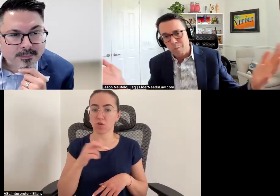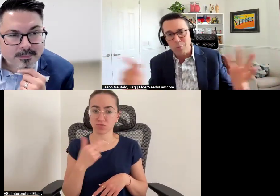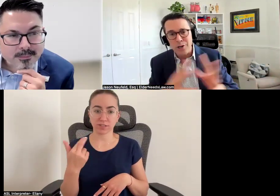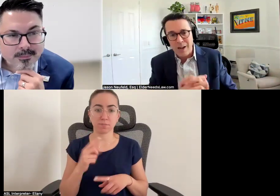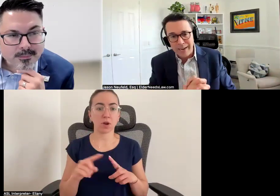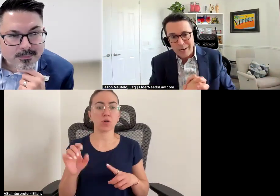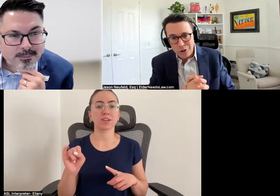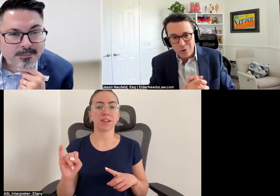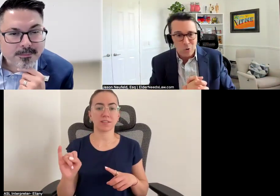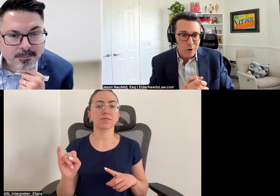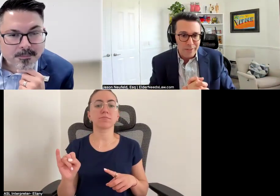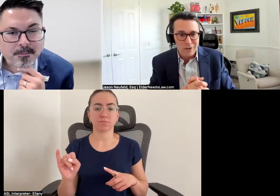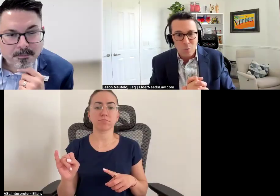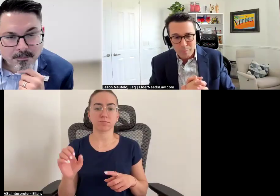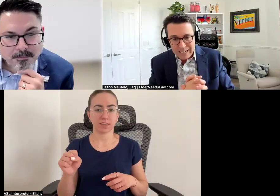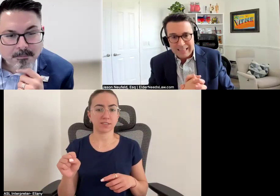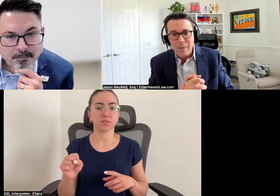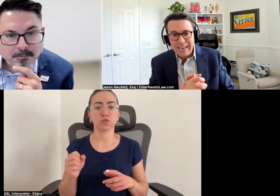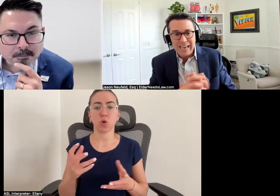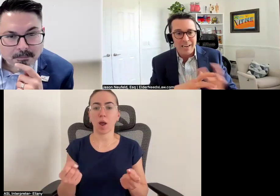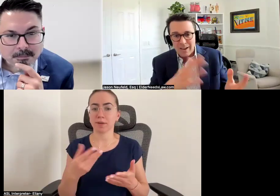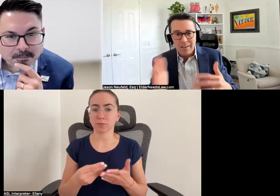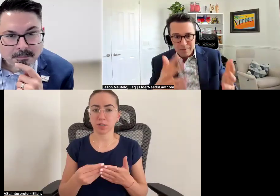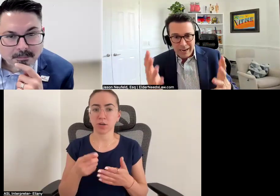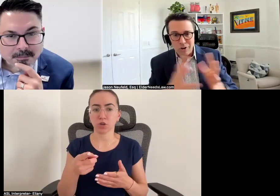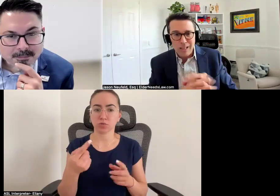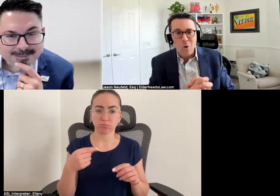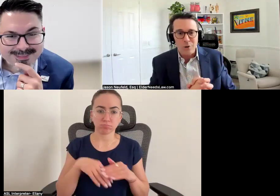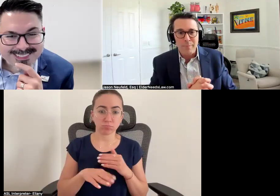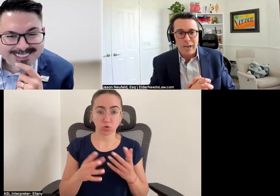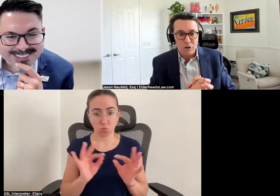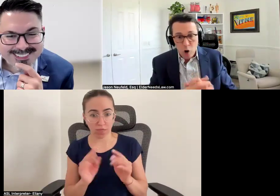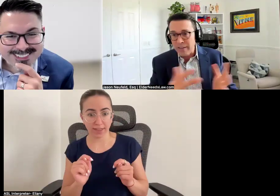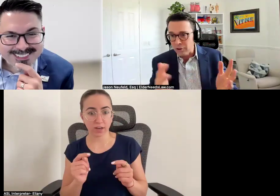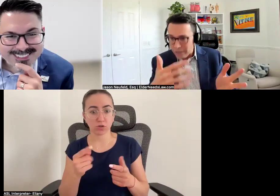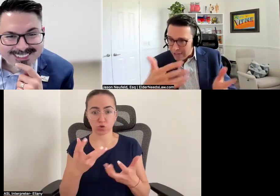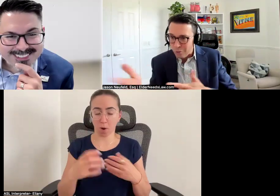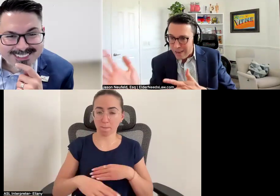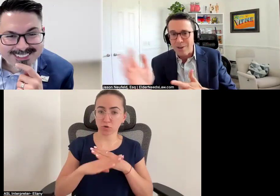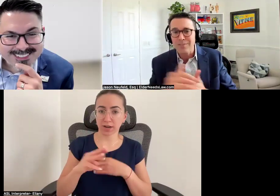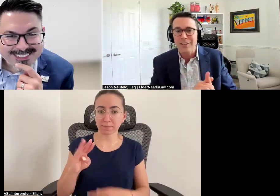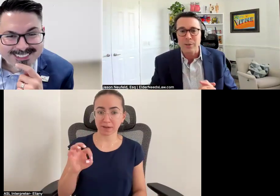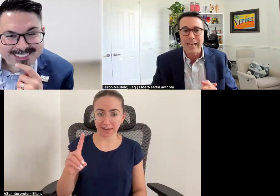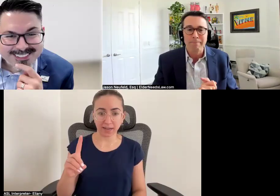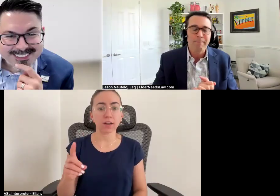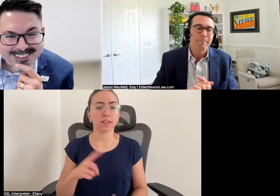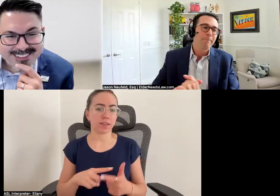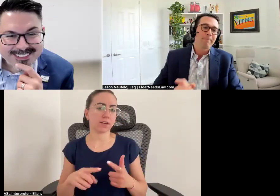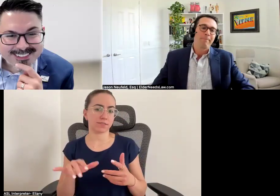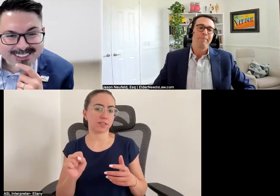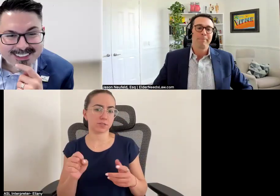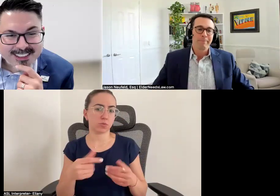question is, how much money are you coming into? Is it worth it? Do you want to protect the Medicaid? And the answer to that question might be yes or no. If the answer is yes, we have ways of dealing with that.